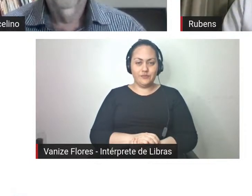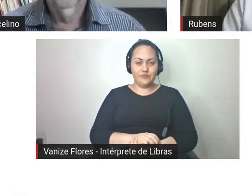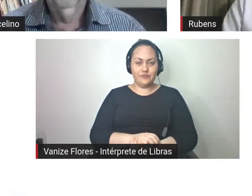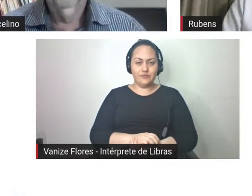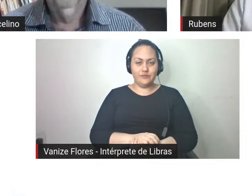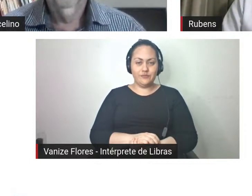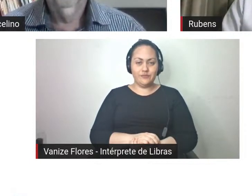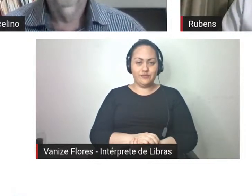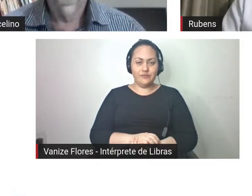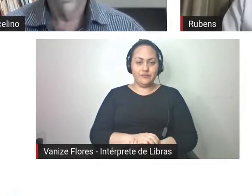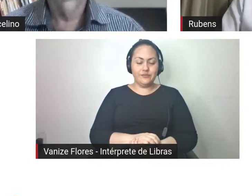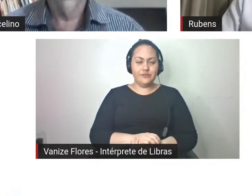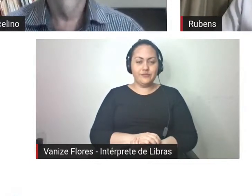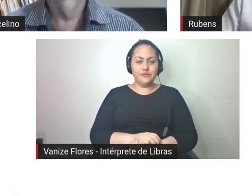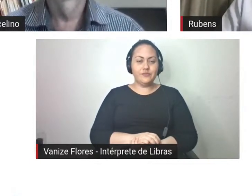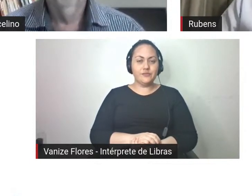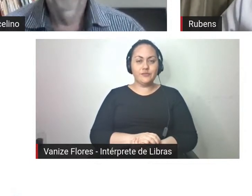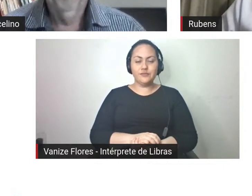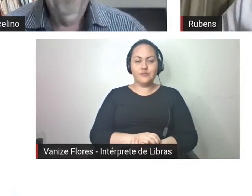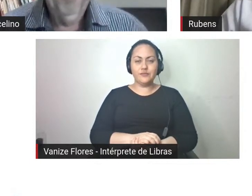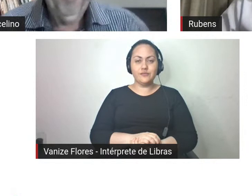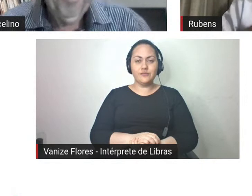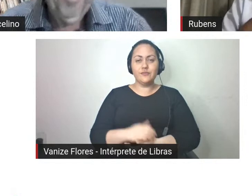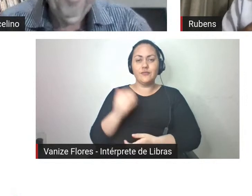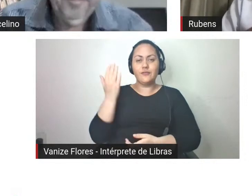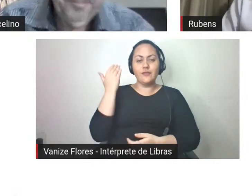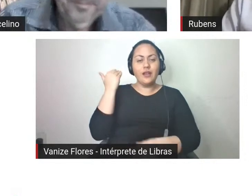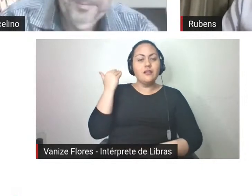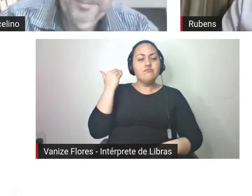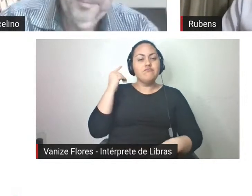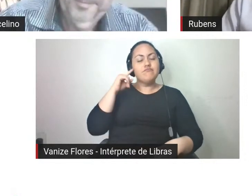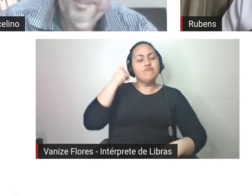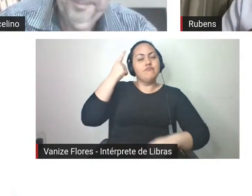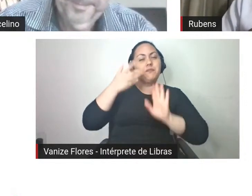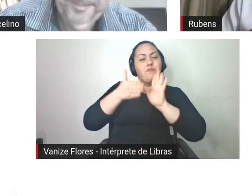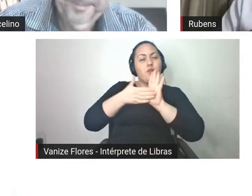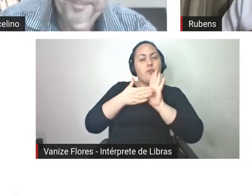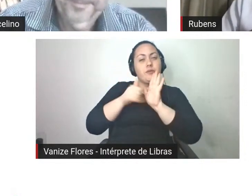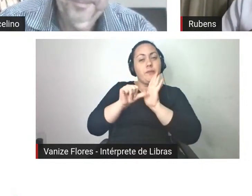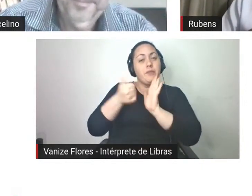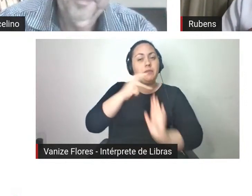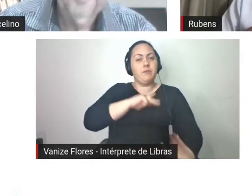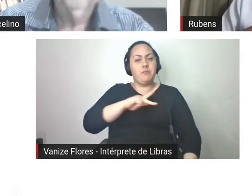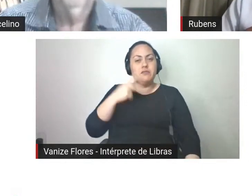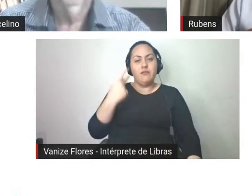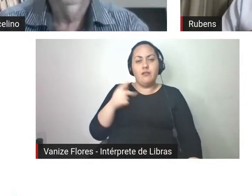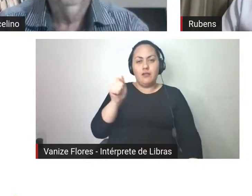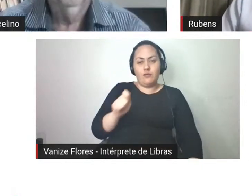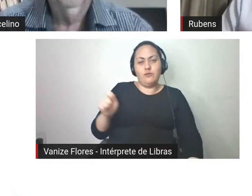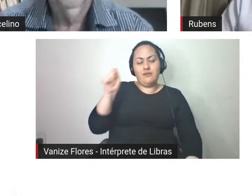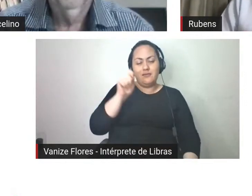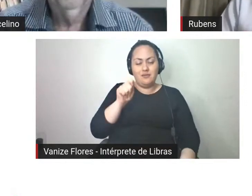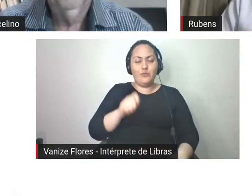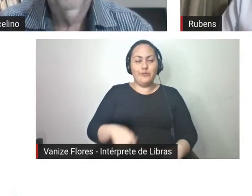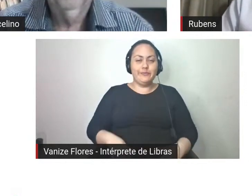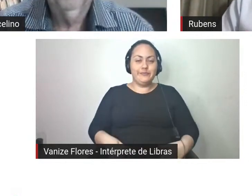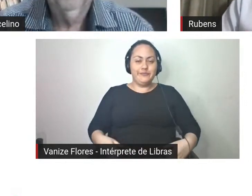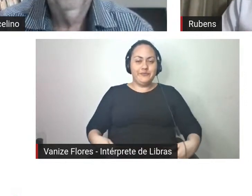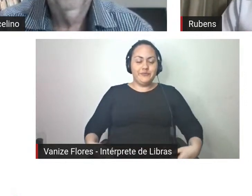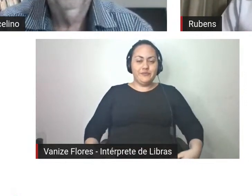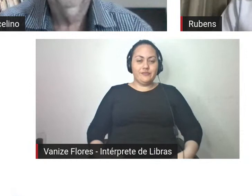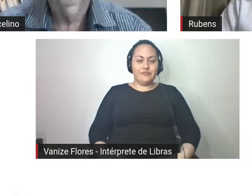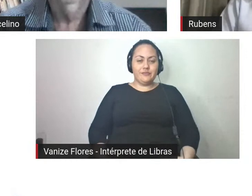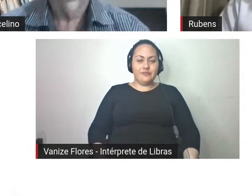Foi um dos idealizadores e o primeiro presidente dessa associação. He was one